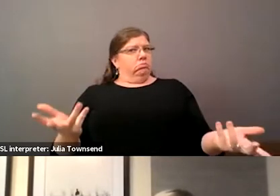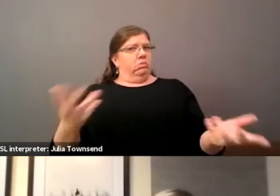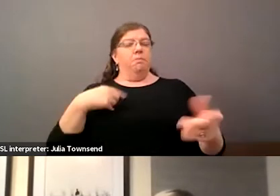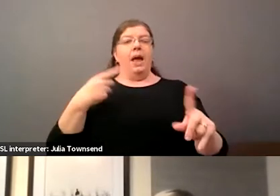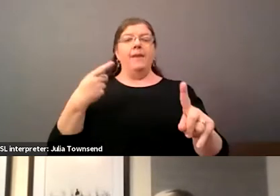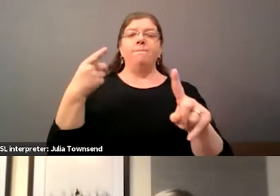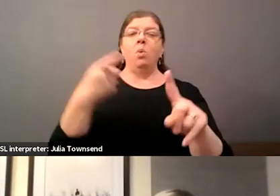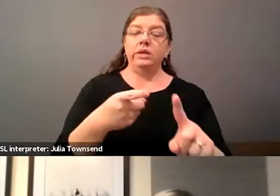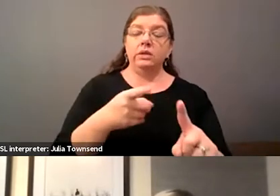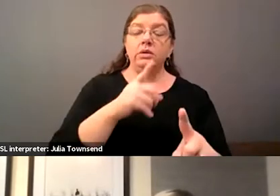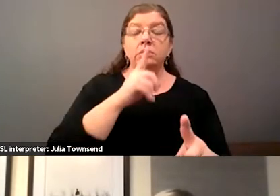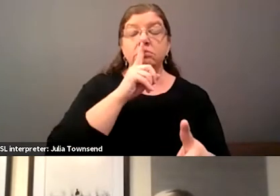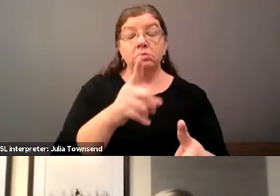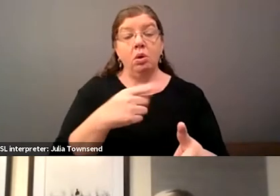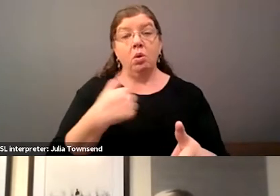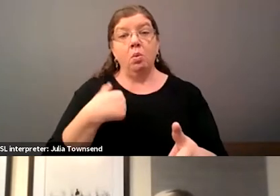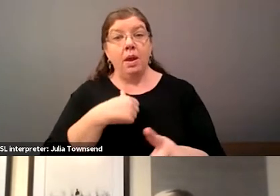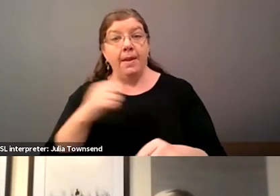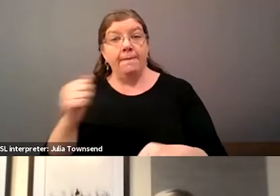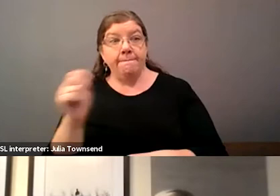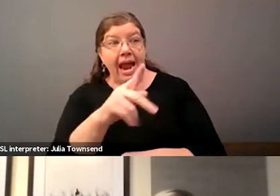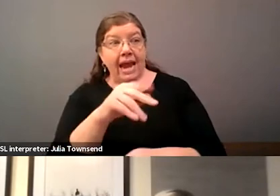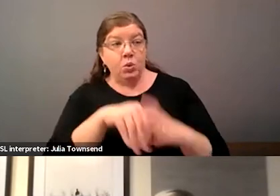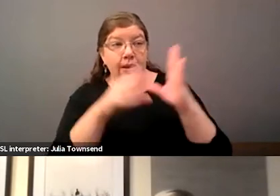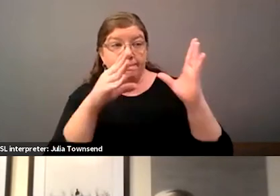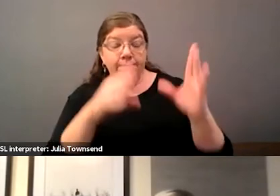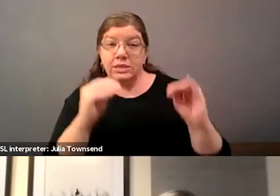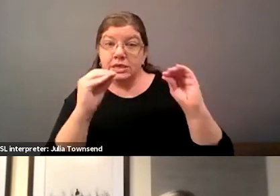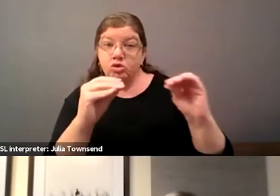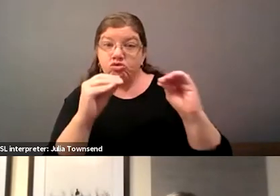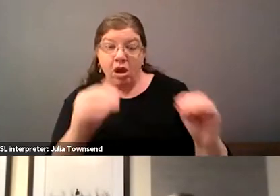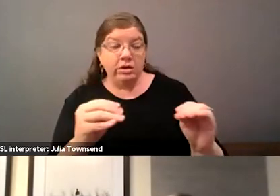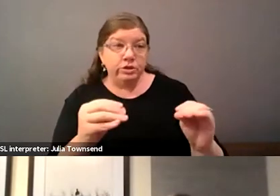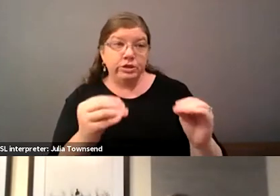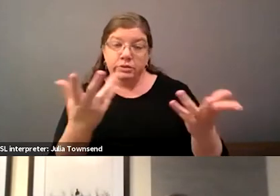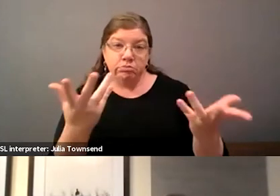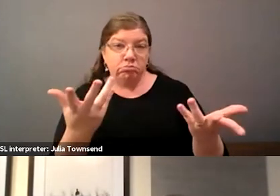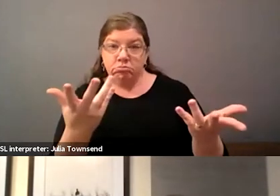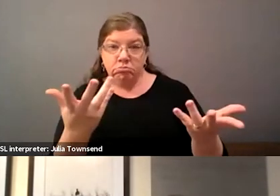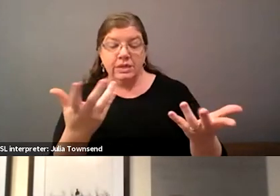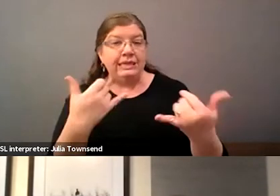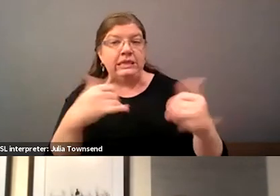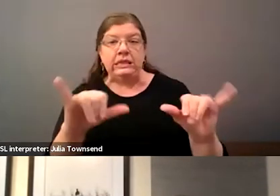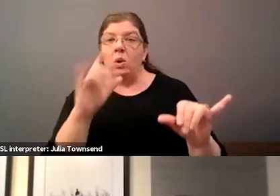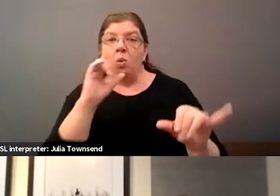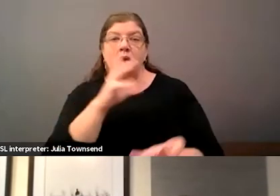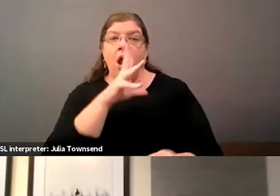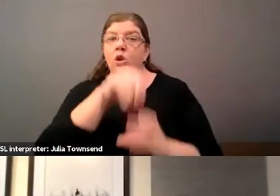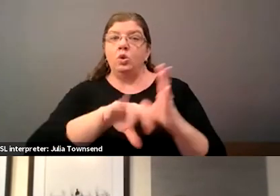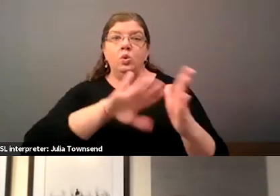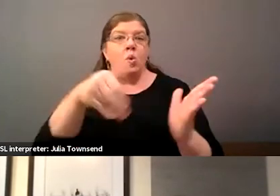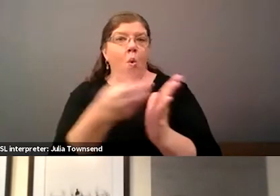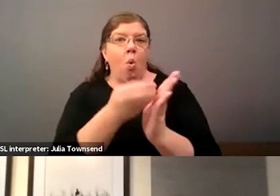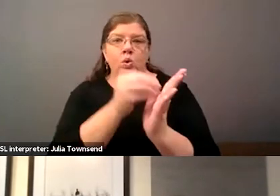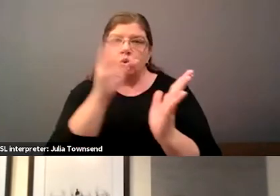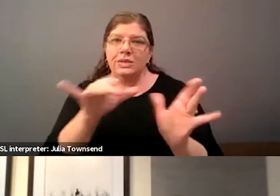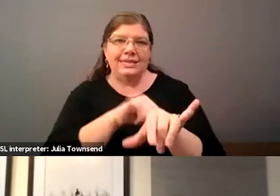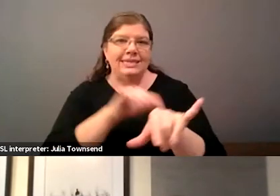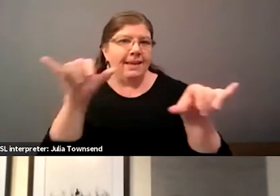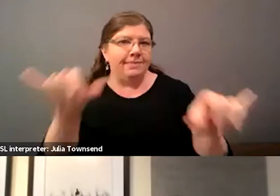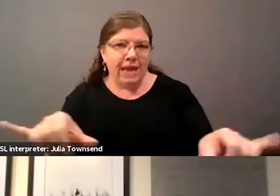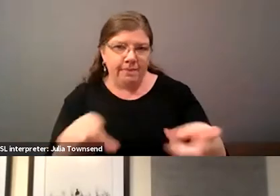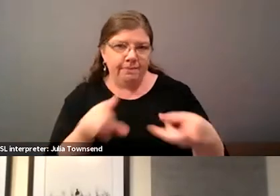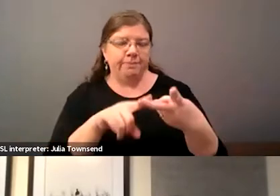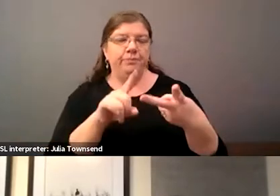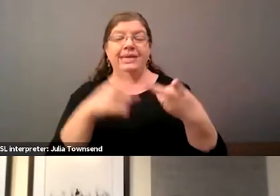reality is even when we return to in-person instruction of some sort it's still not going to include all students at the same time it's still going to